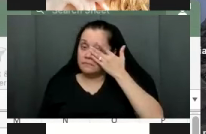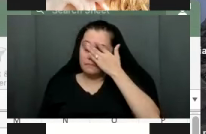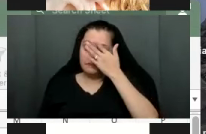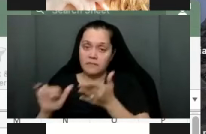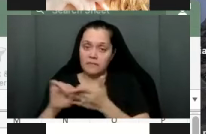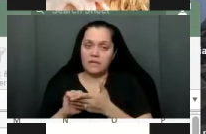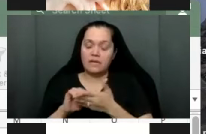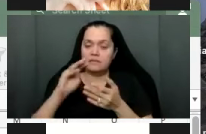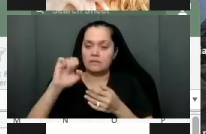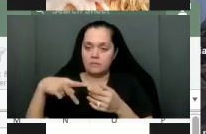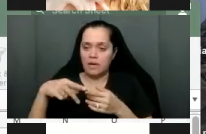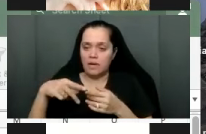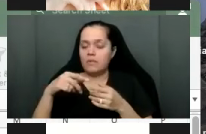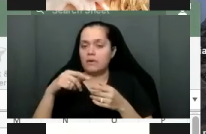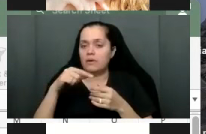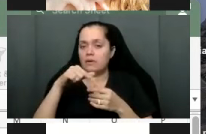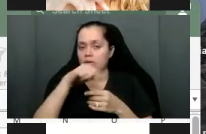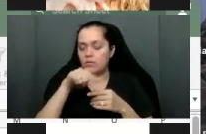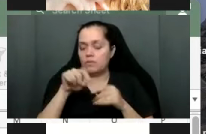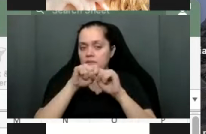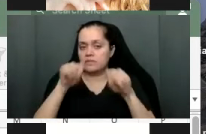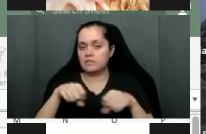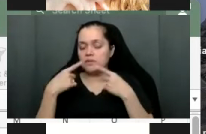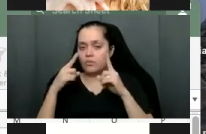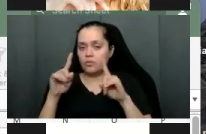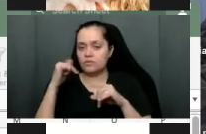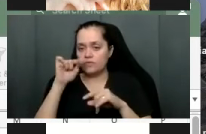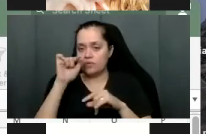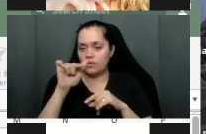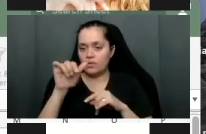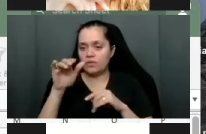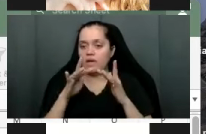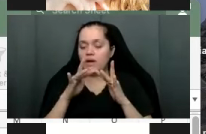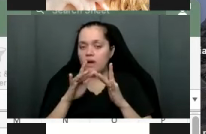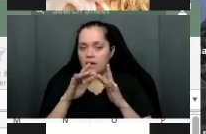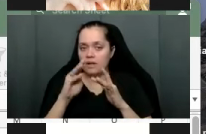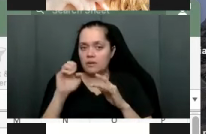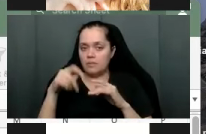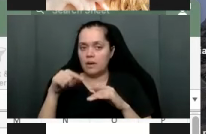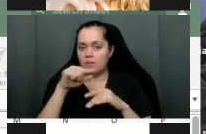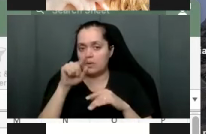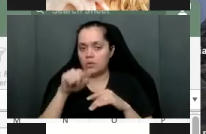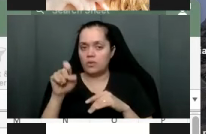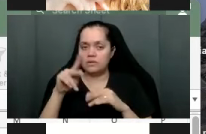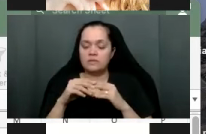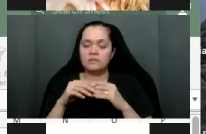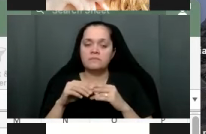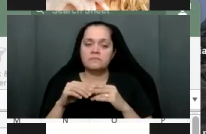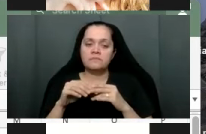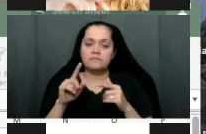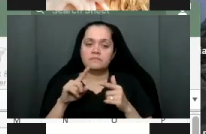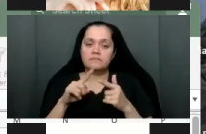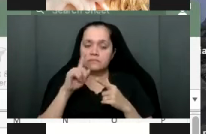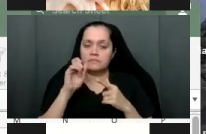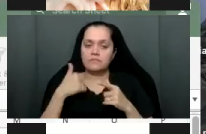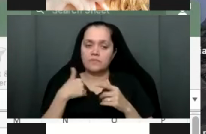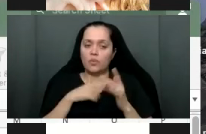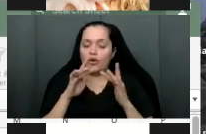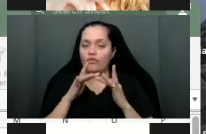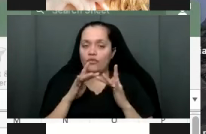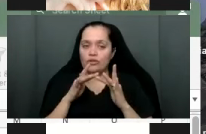the map quiz system works for the online map quizzes. Okay, and because we're virtual,